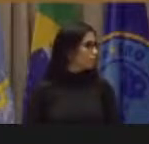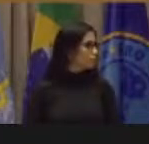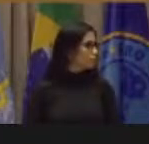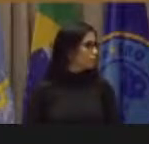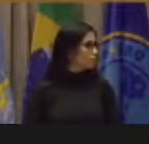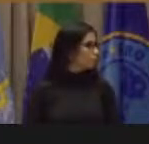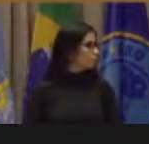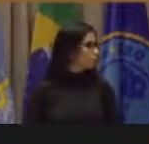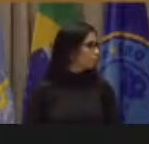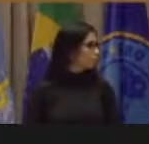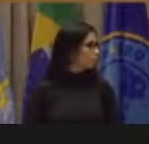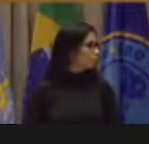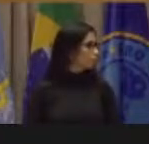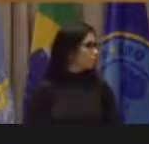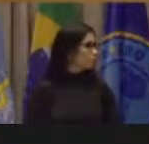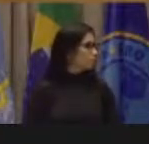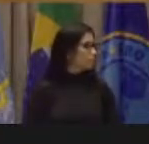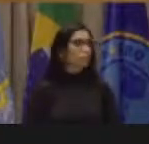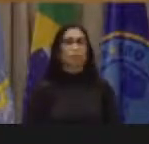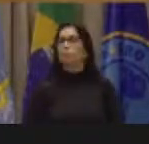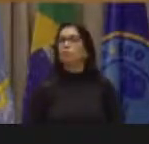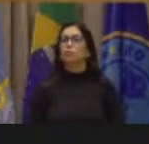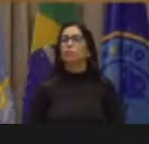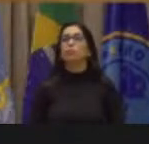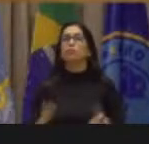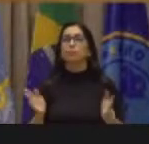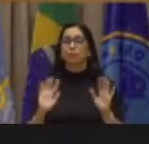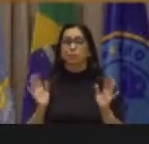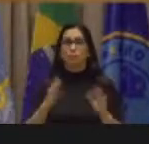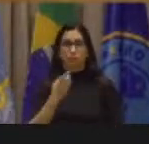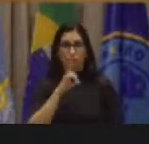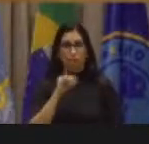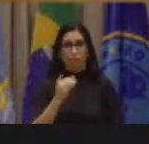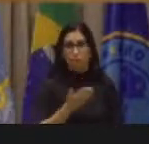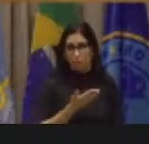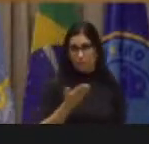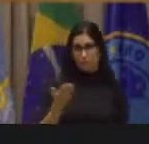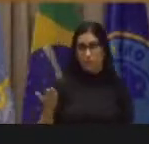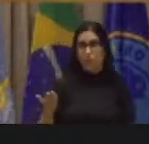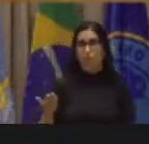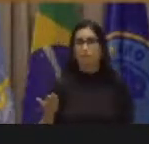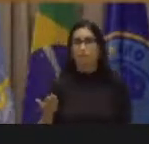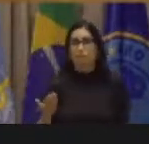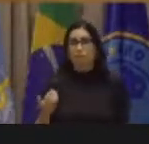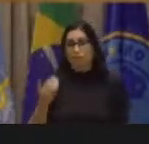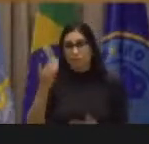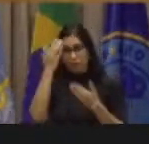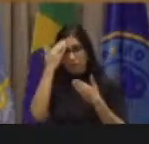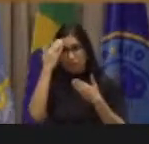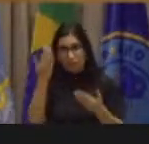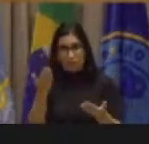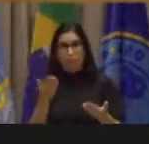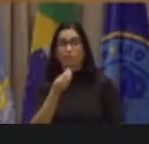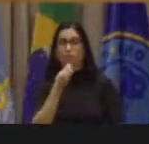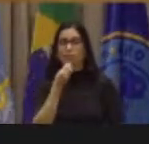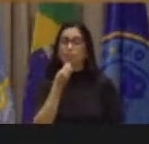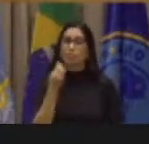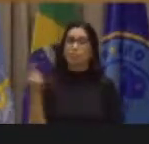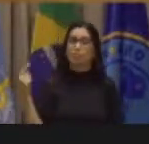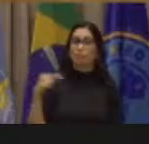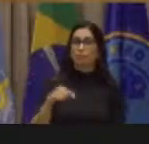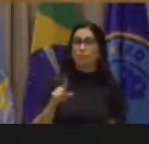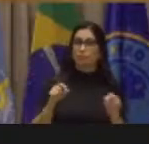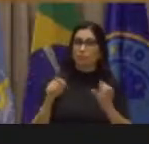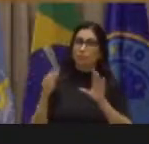Let's share the screen. Good morning, all. First of all, I would like to thank the opportunity